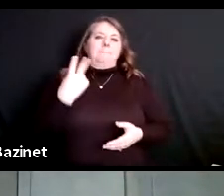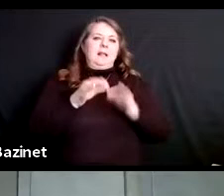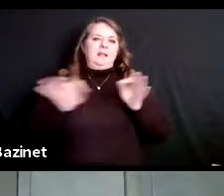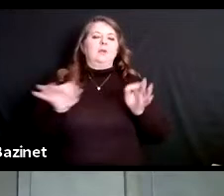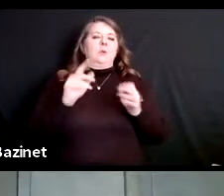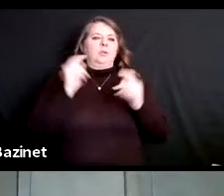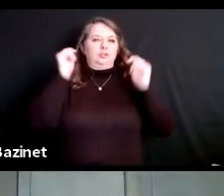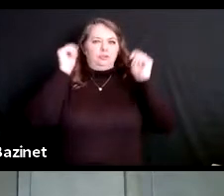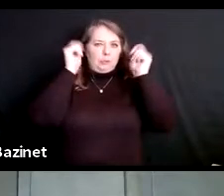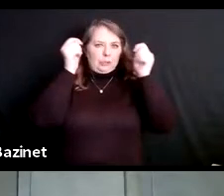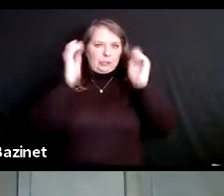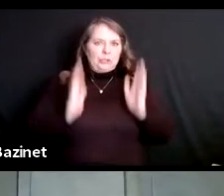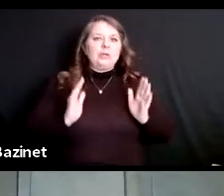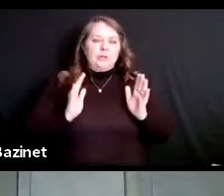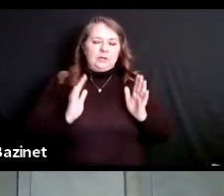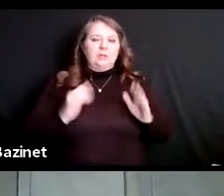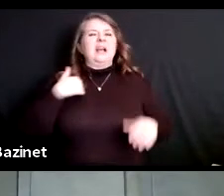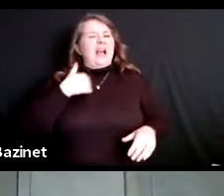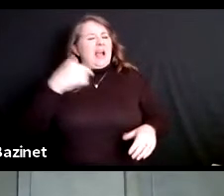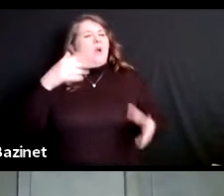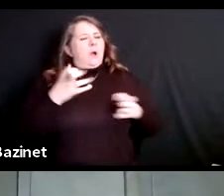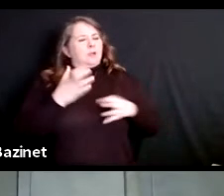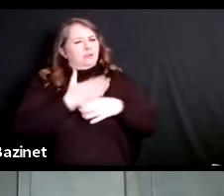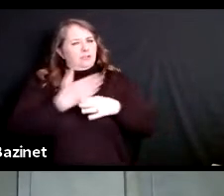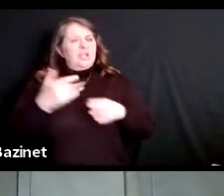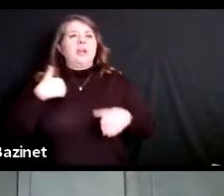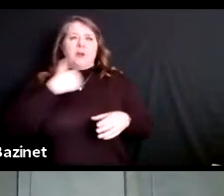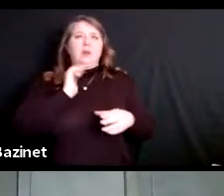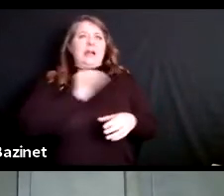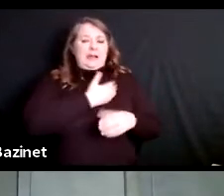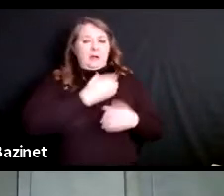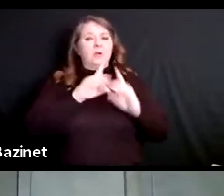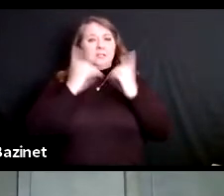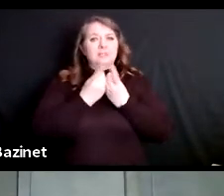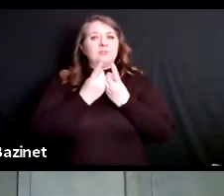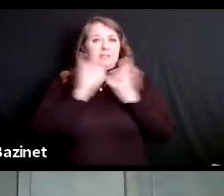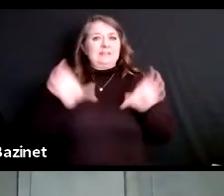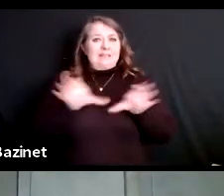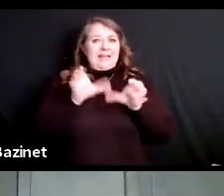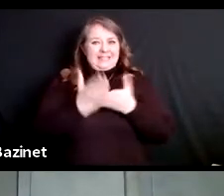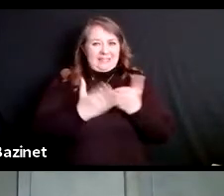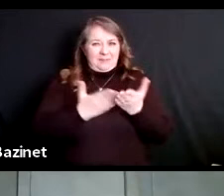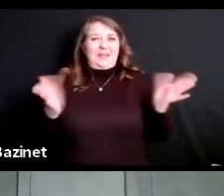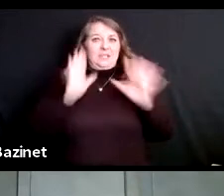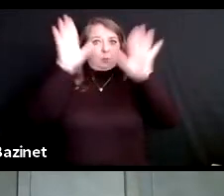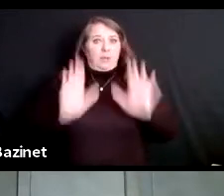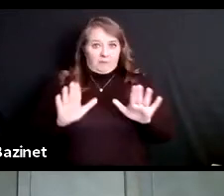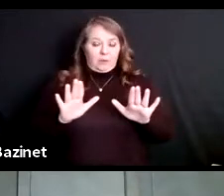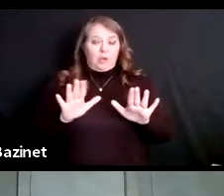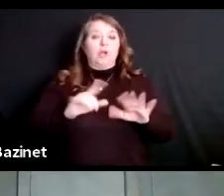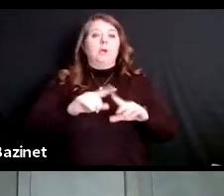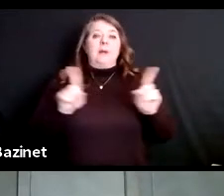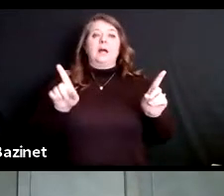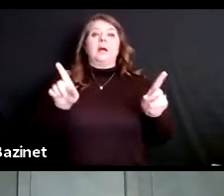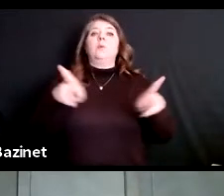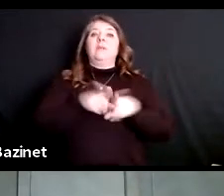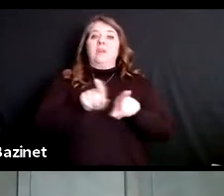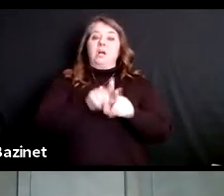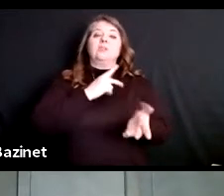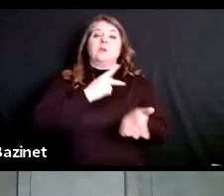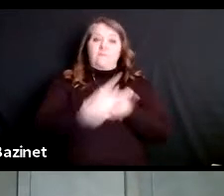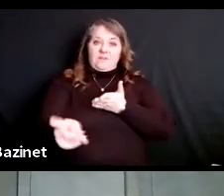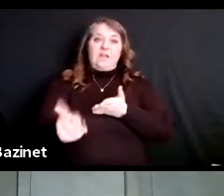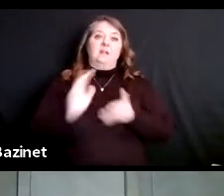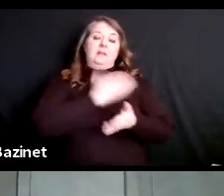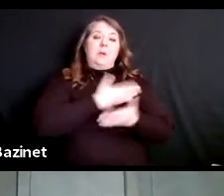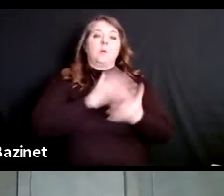done some things wonderfully well as a district in this crisis. I also think that we have failed our online